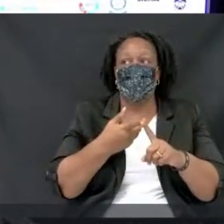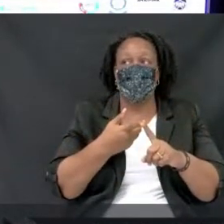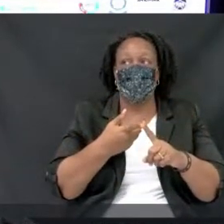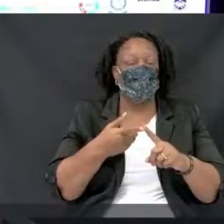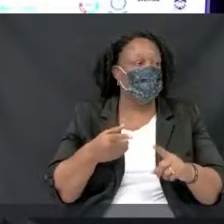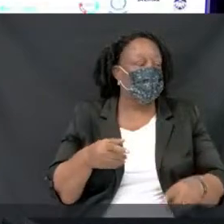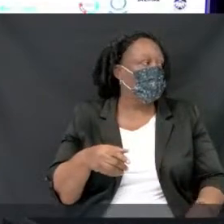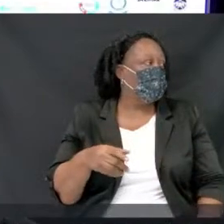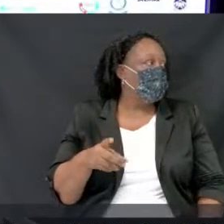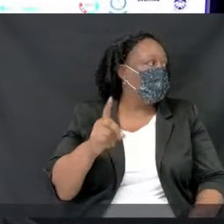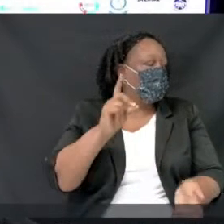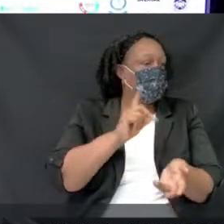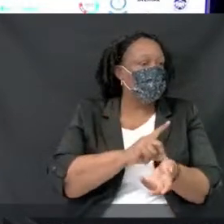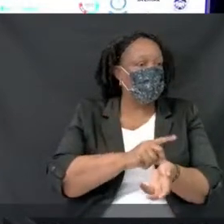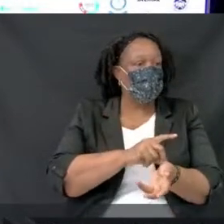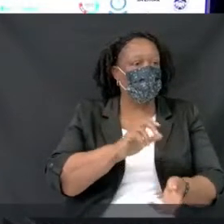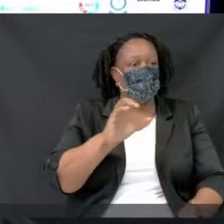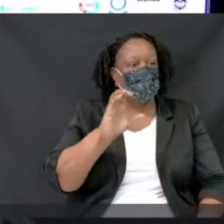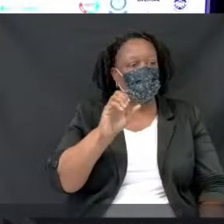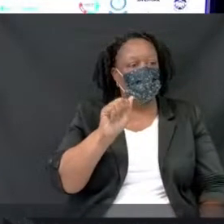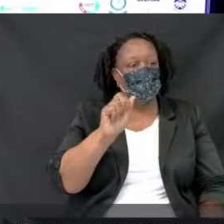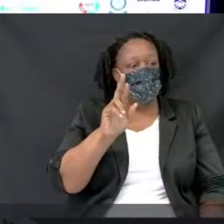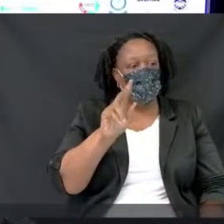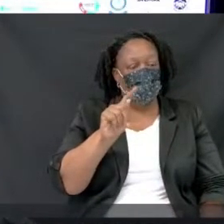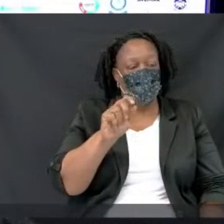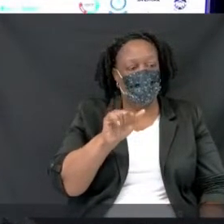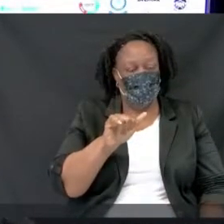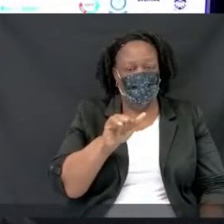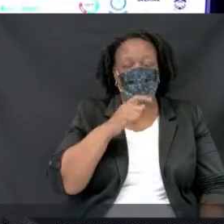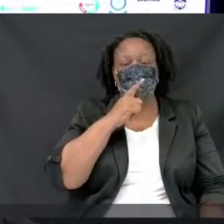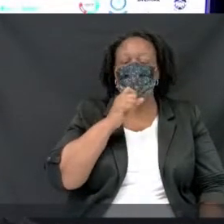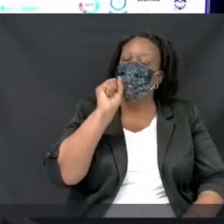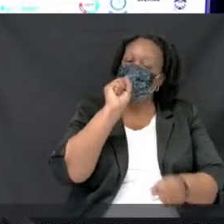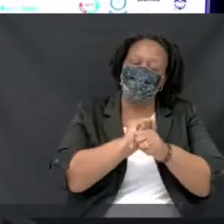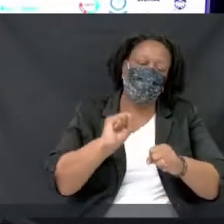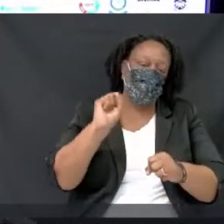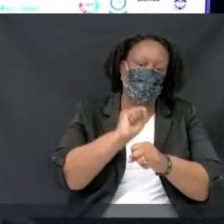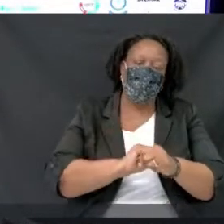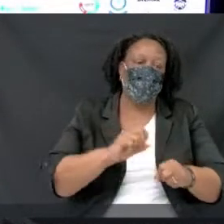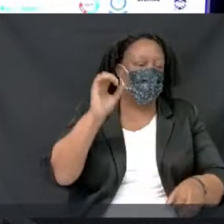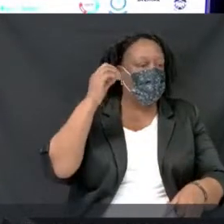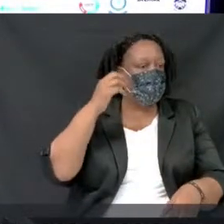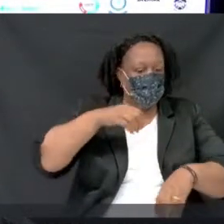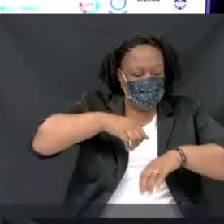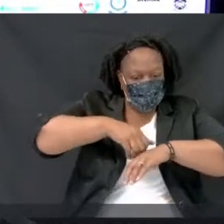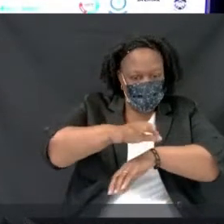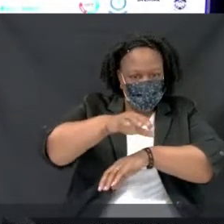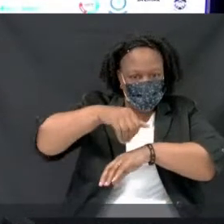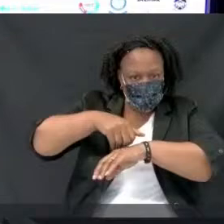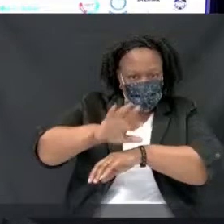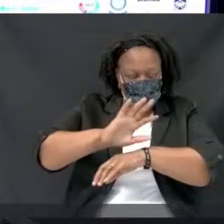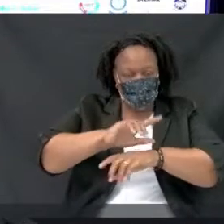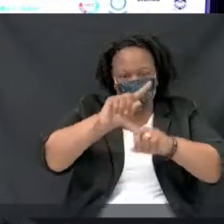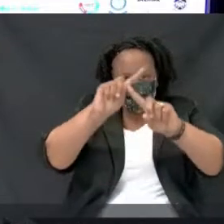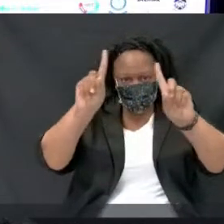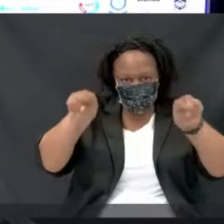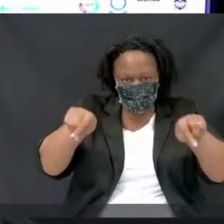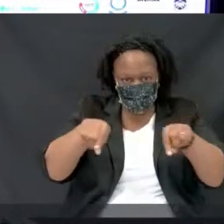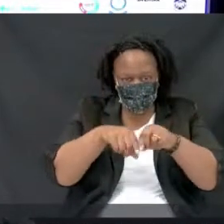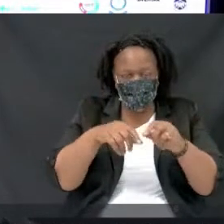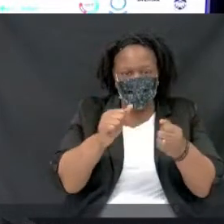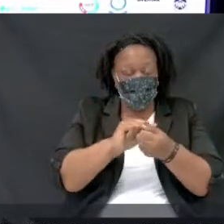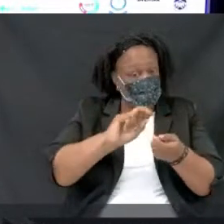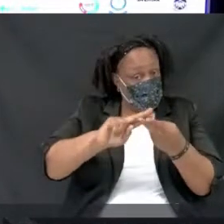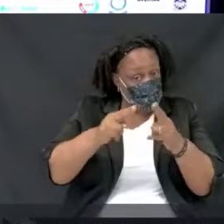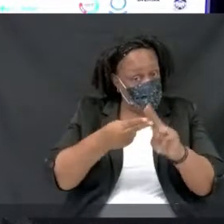Dr. Marissa Carty. I can't see her, but she works very hard in putting out those reports, those